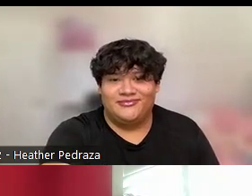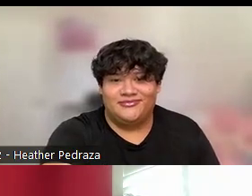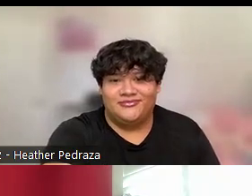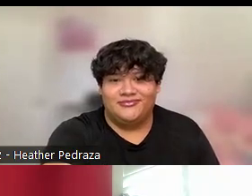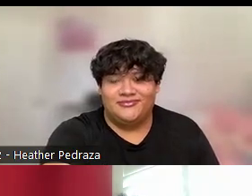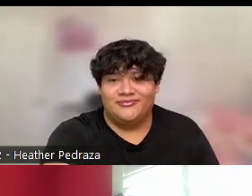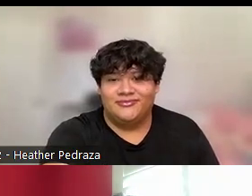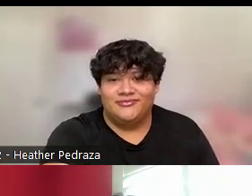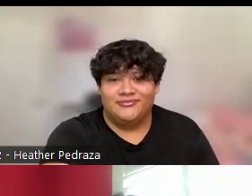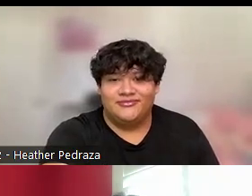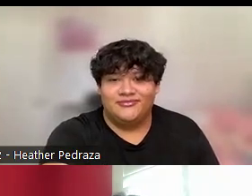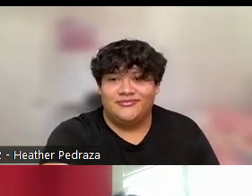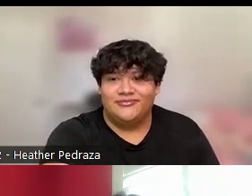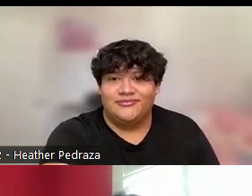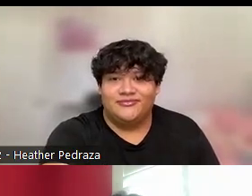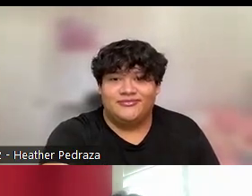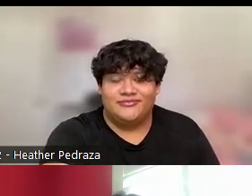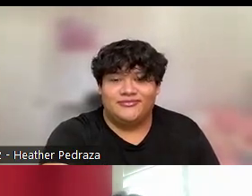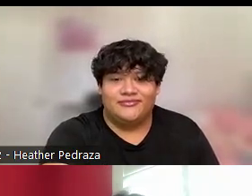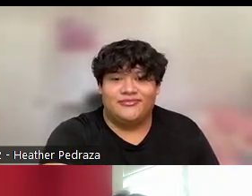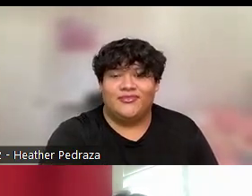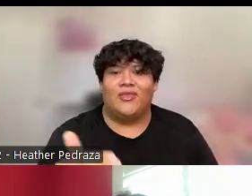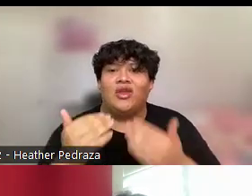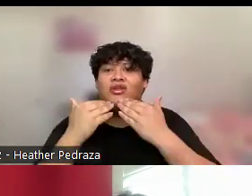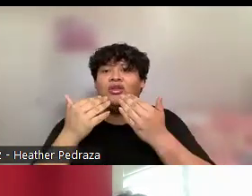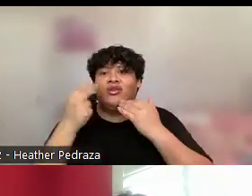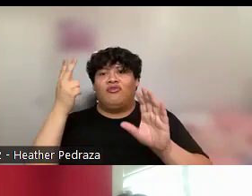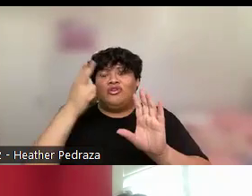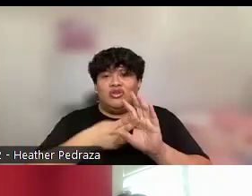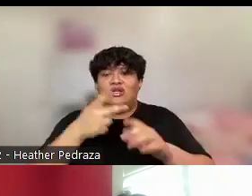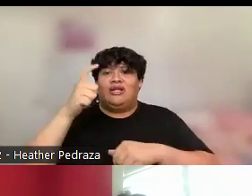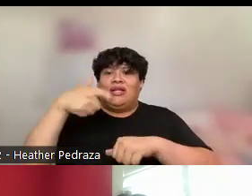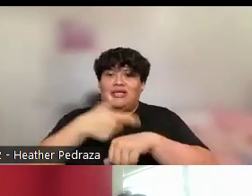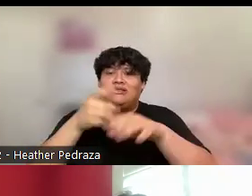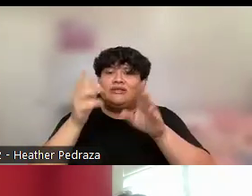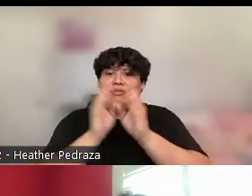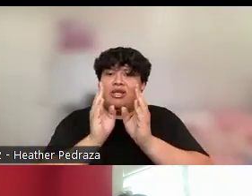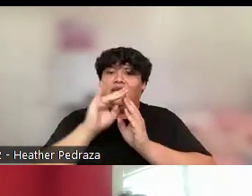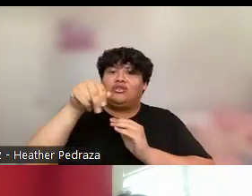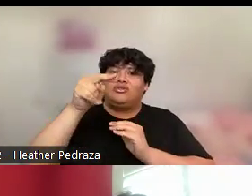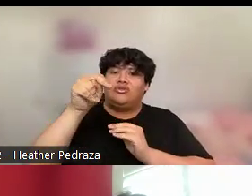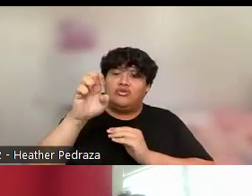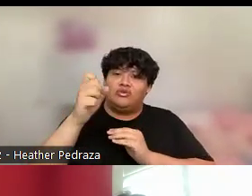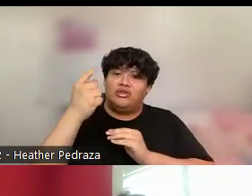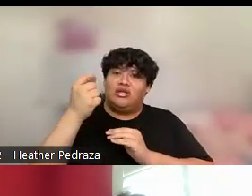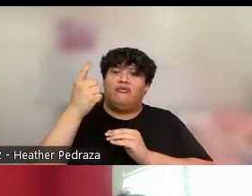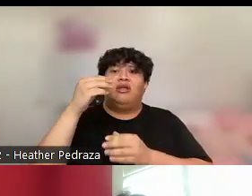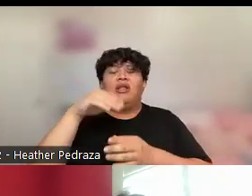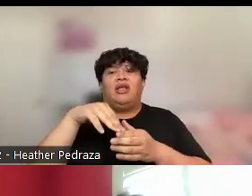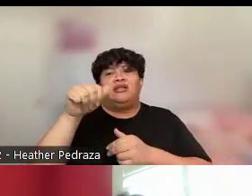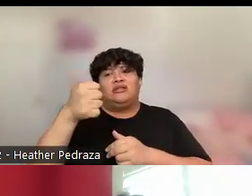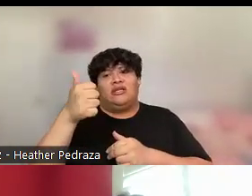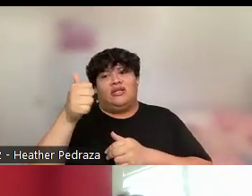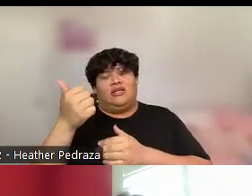Thank you for joining. The next meeting is June 11th at 10 a.m. And